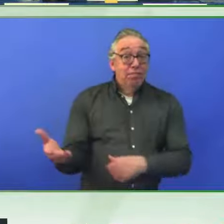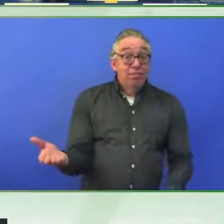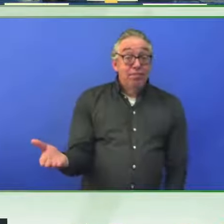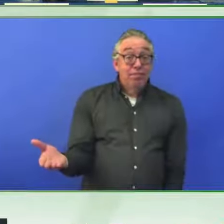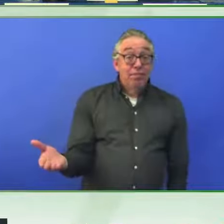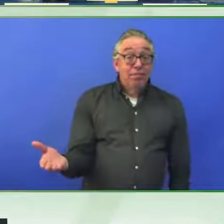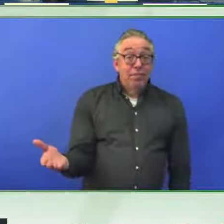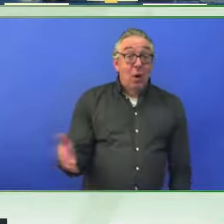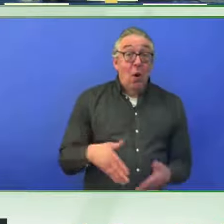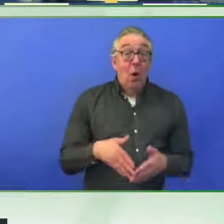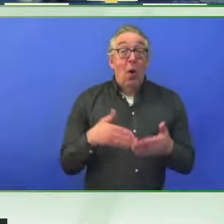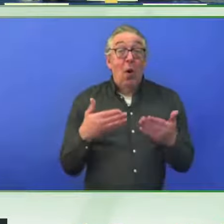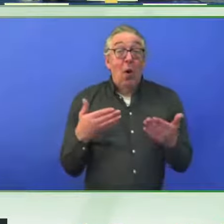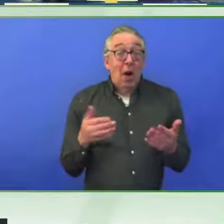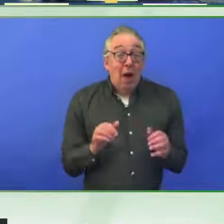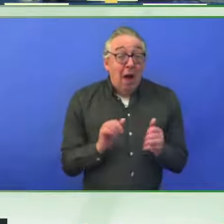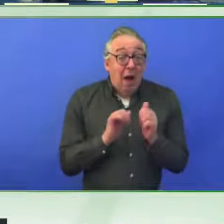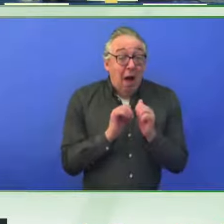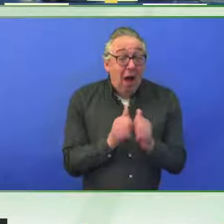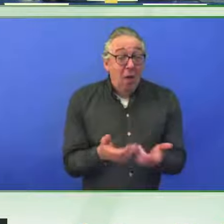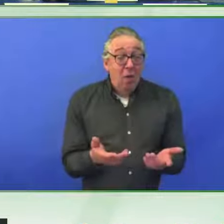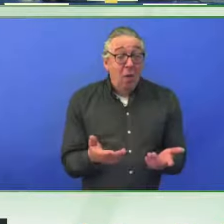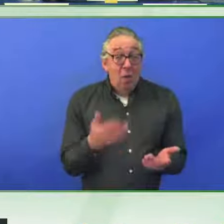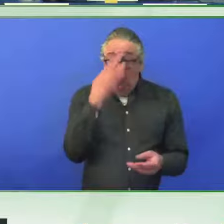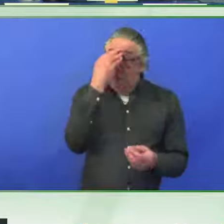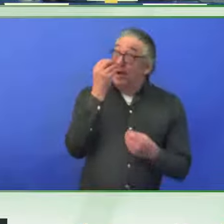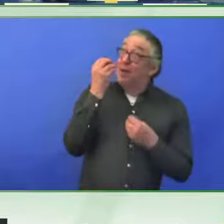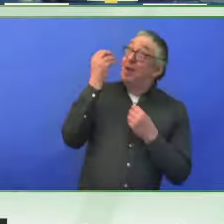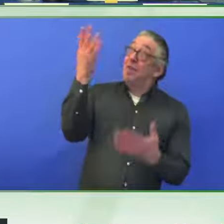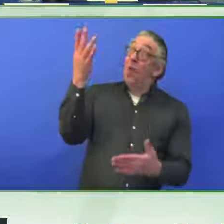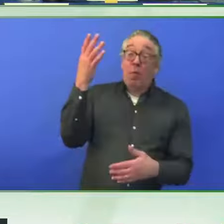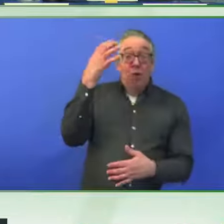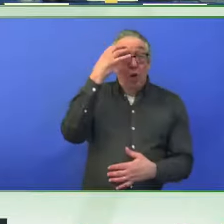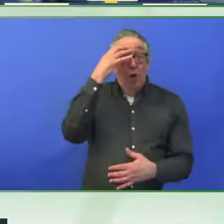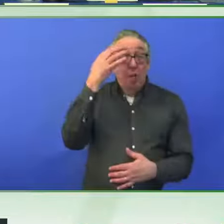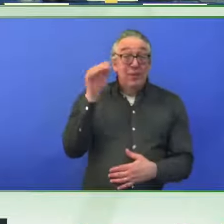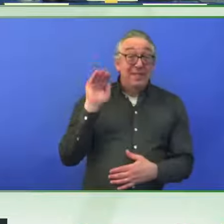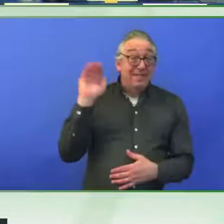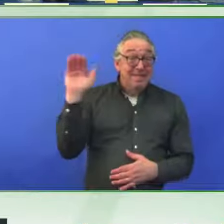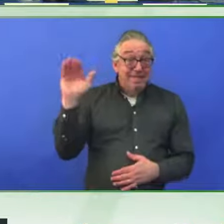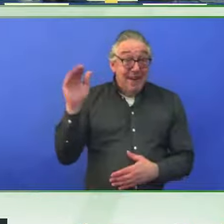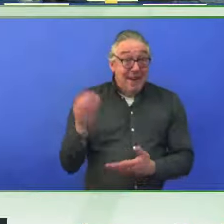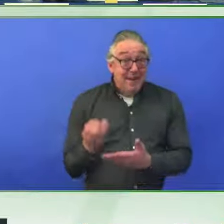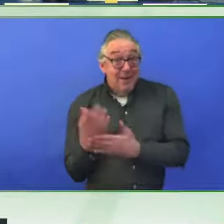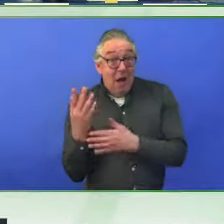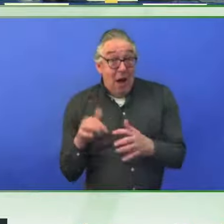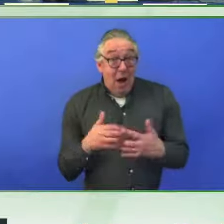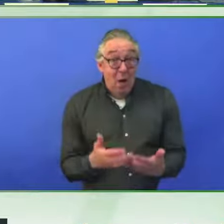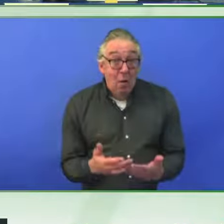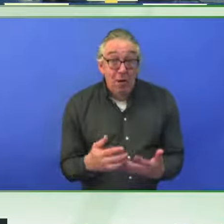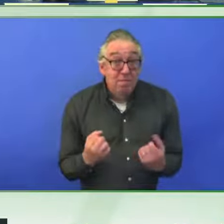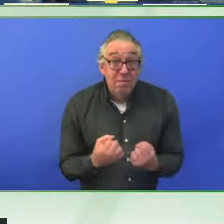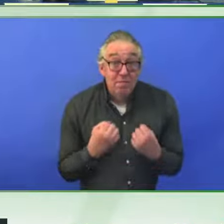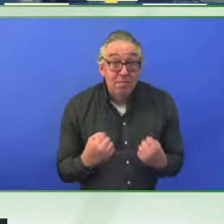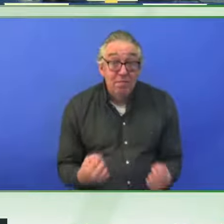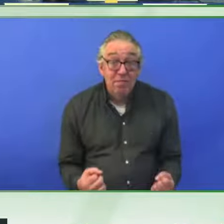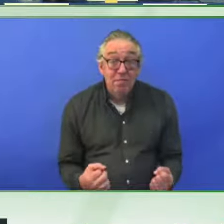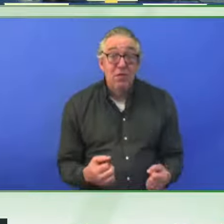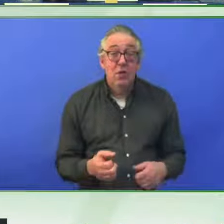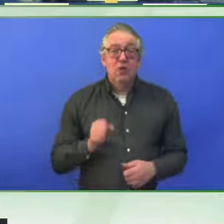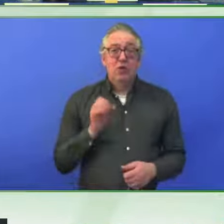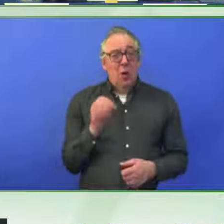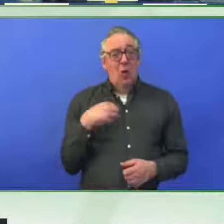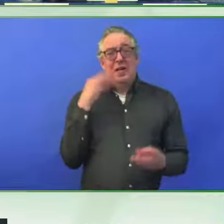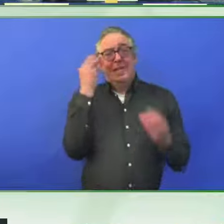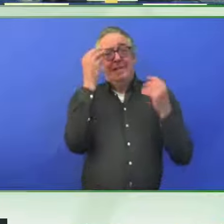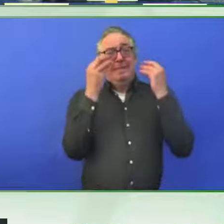How can I inform the authorities? There are no way. So how we try